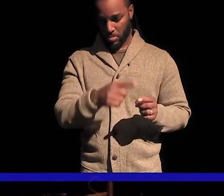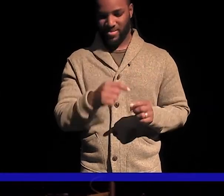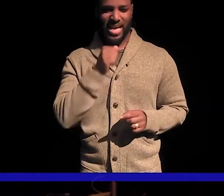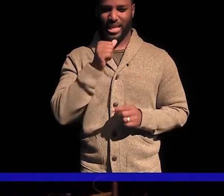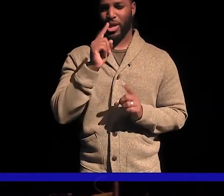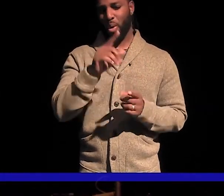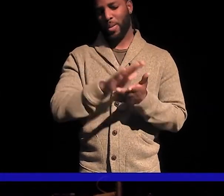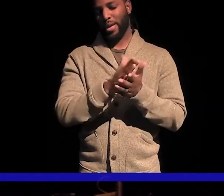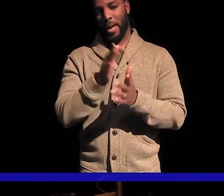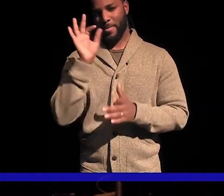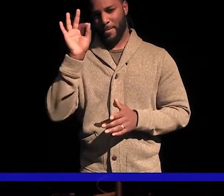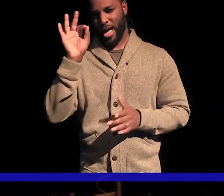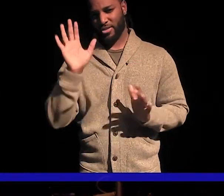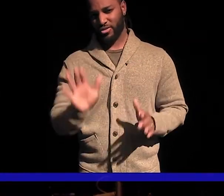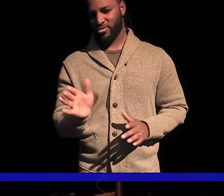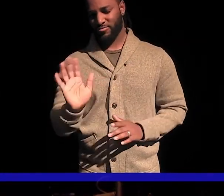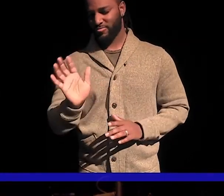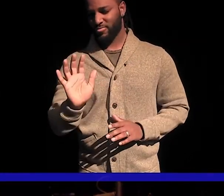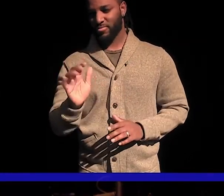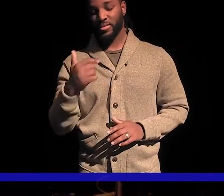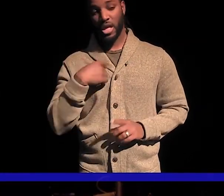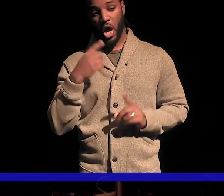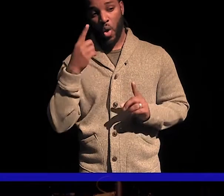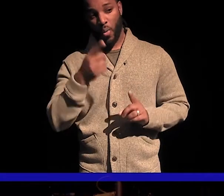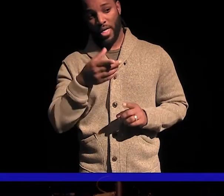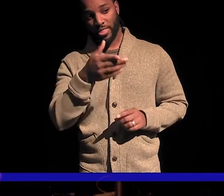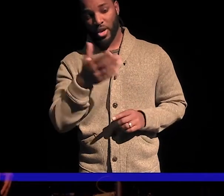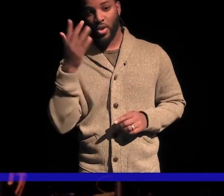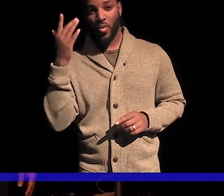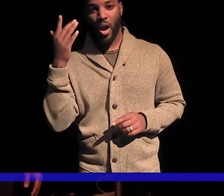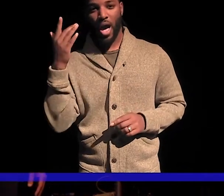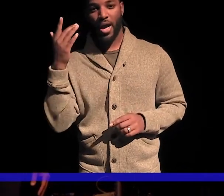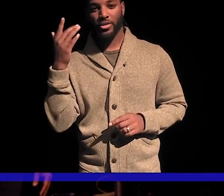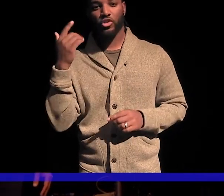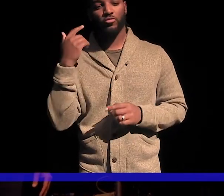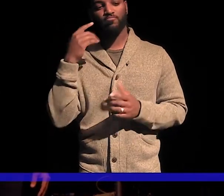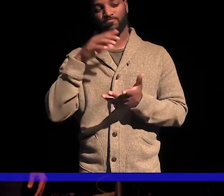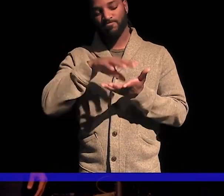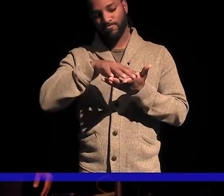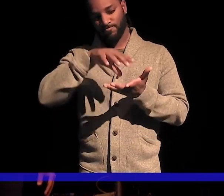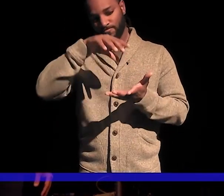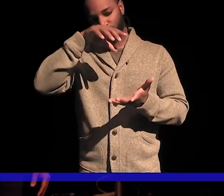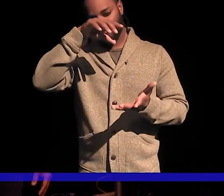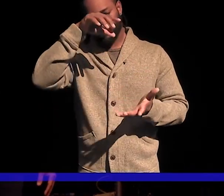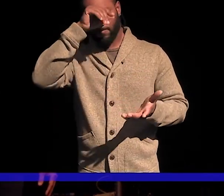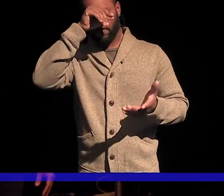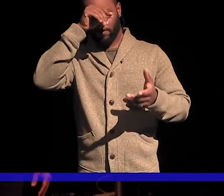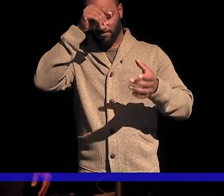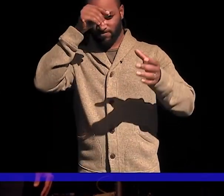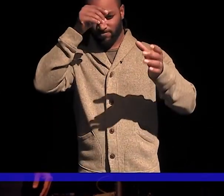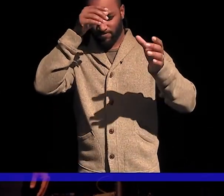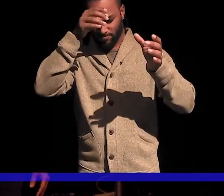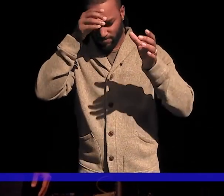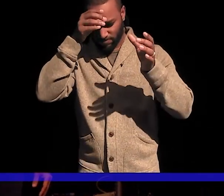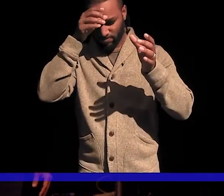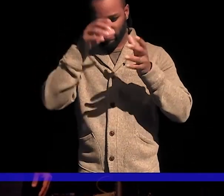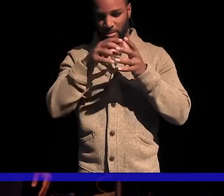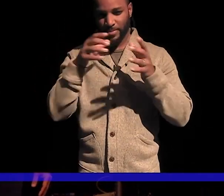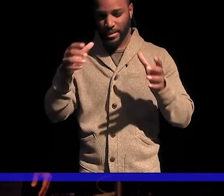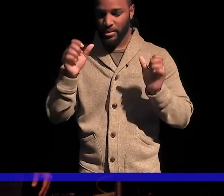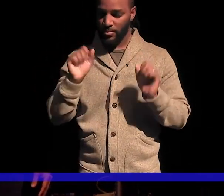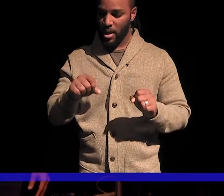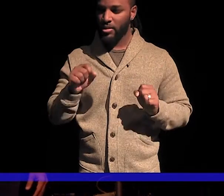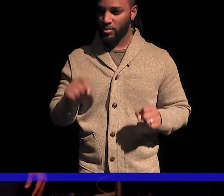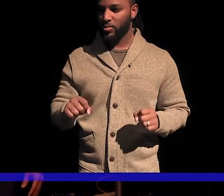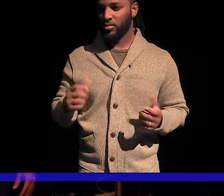become a pastor. I went there to sharpen my pastor machete in seminary